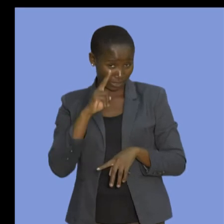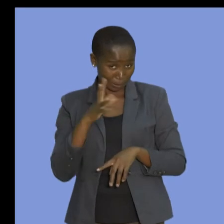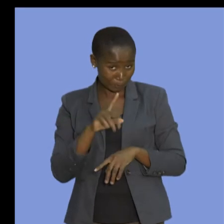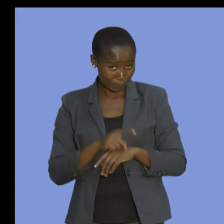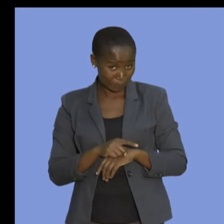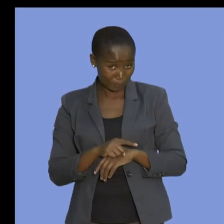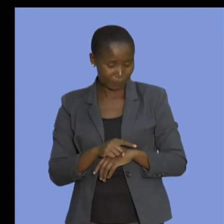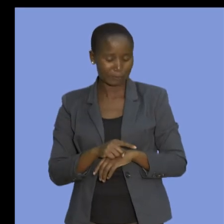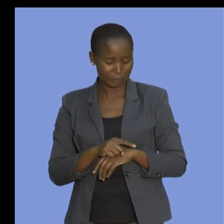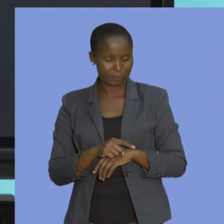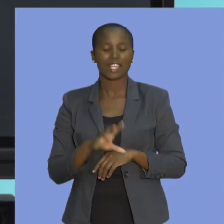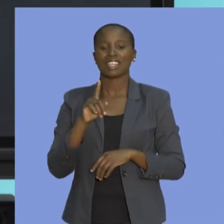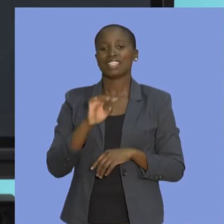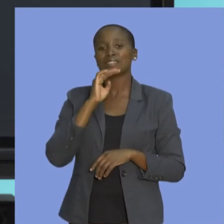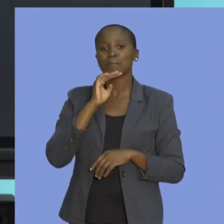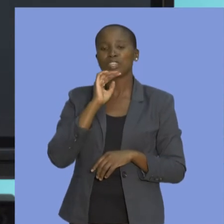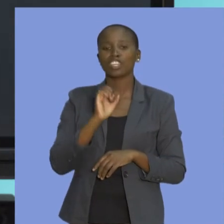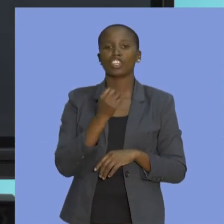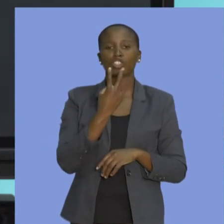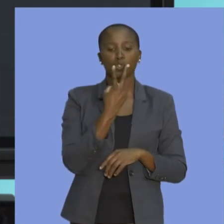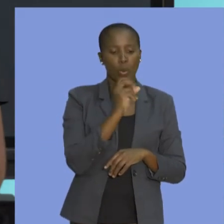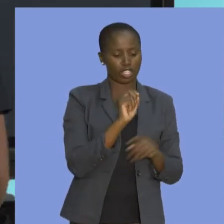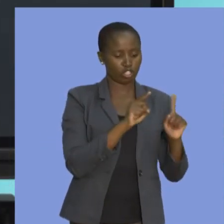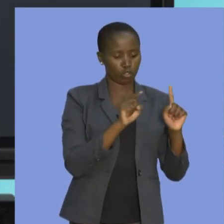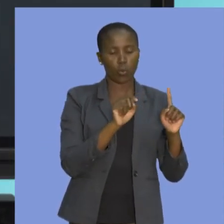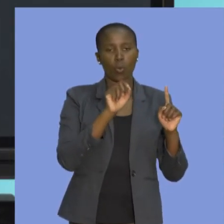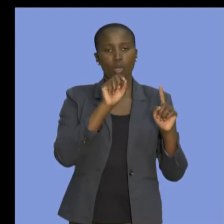is 20 to 39 is the one with the highest frequency.